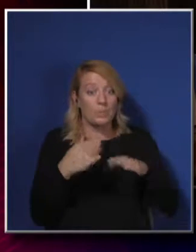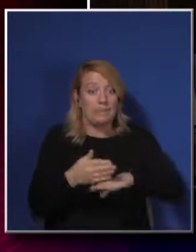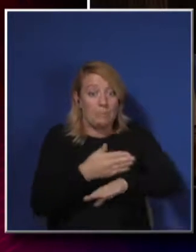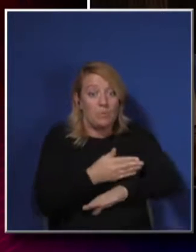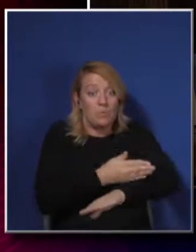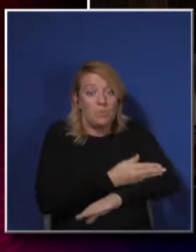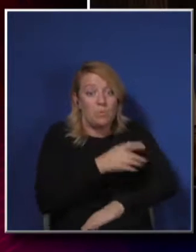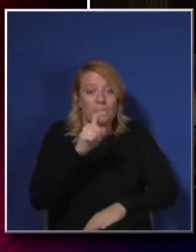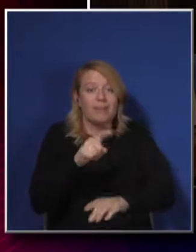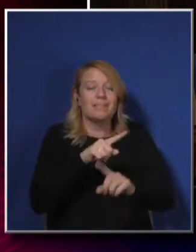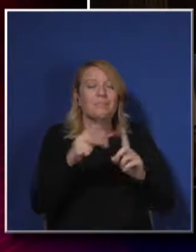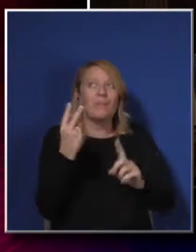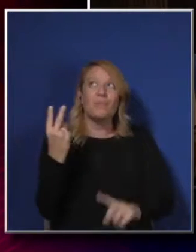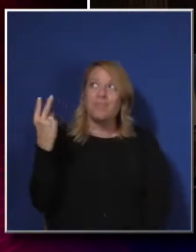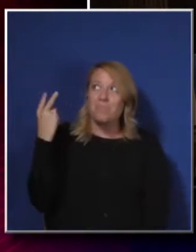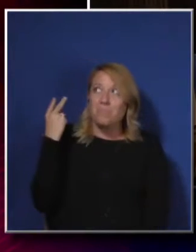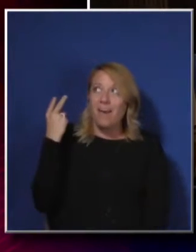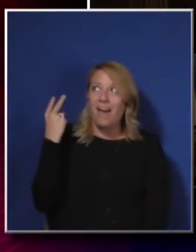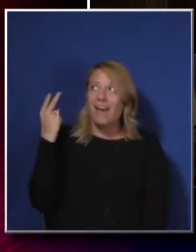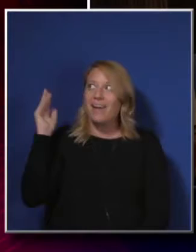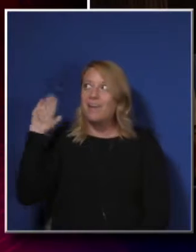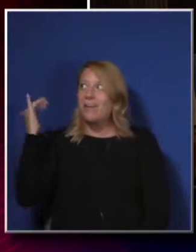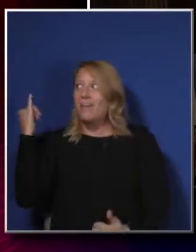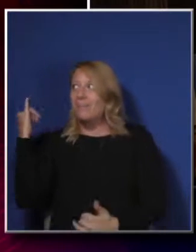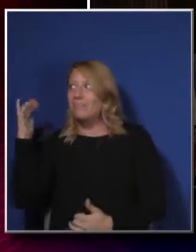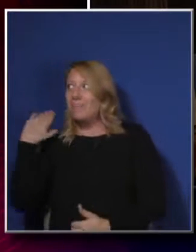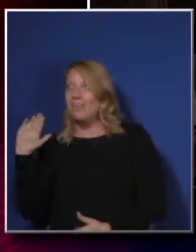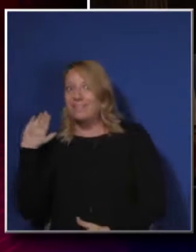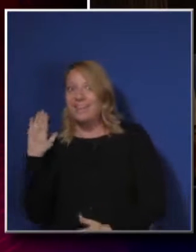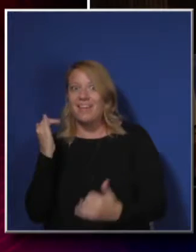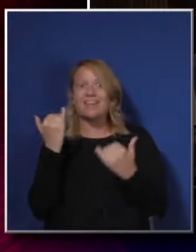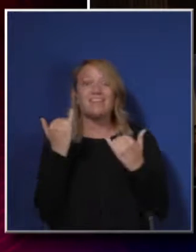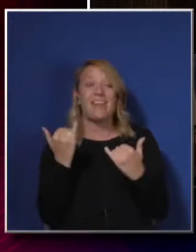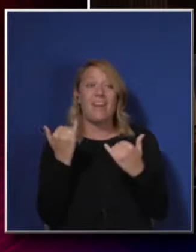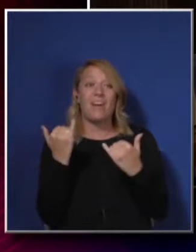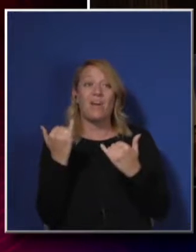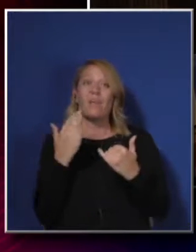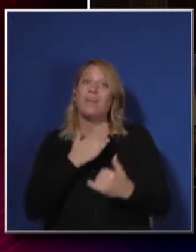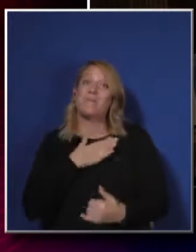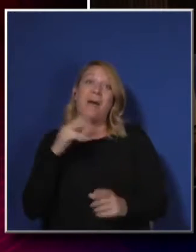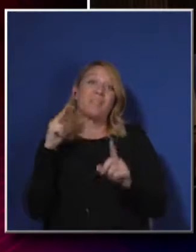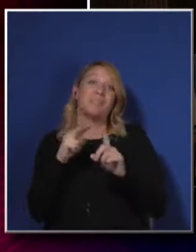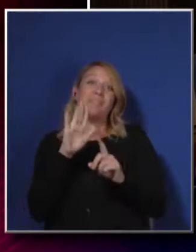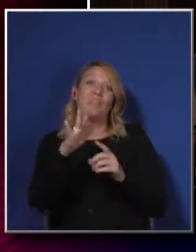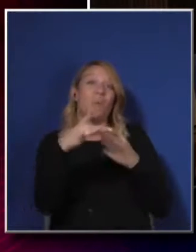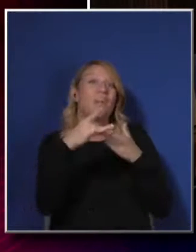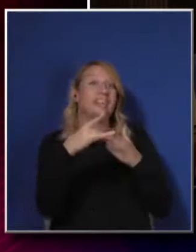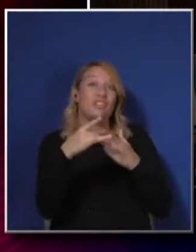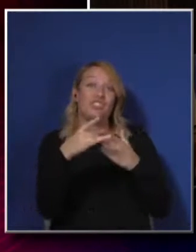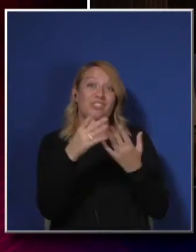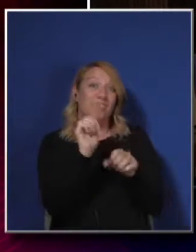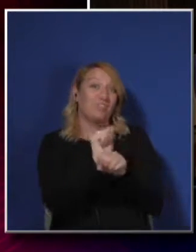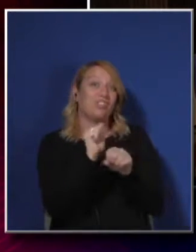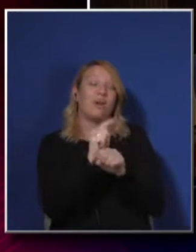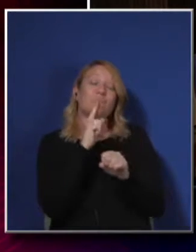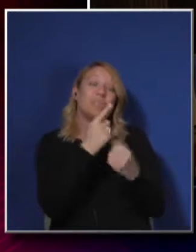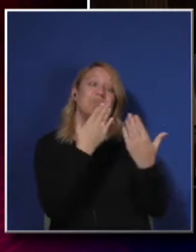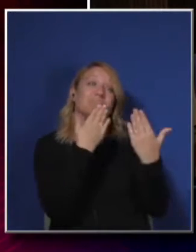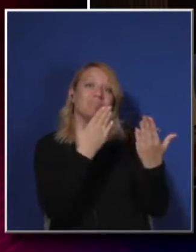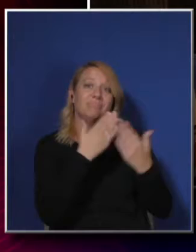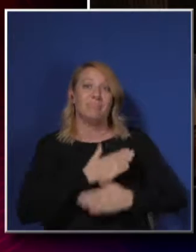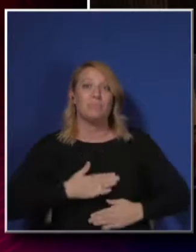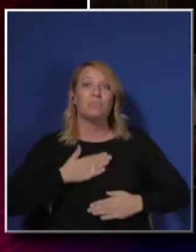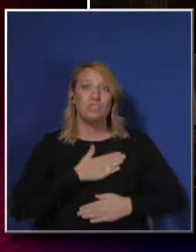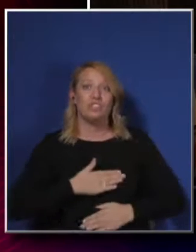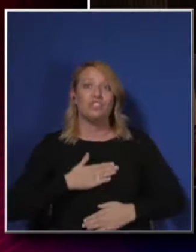back where we were and where we are now, your leadership is, from just my perspective, is very much appreciated. Thank